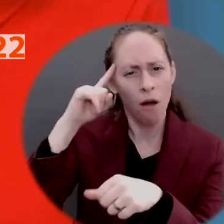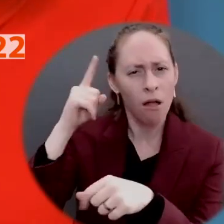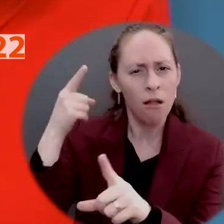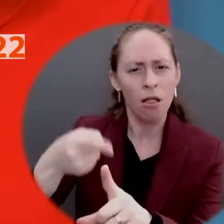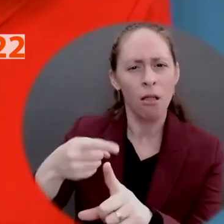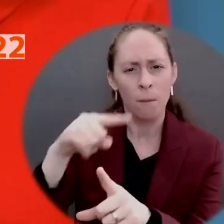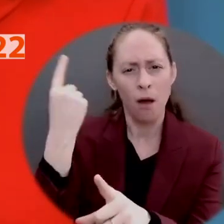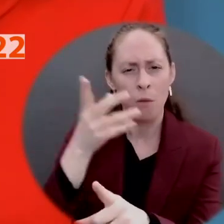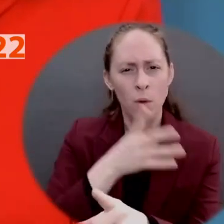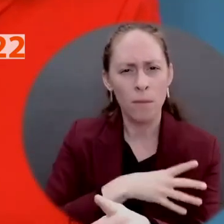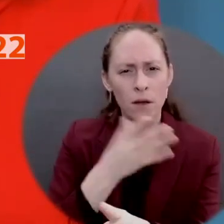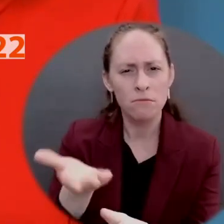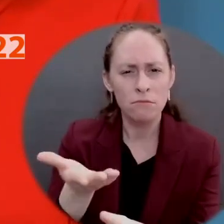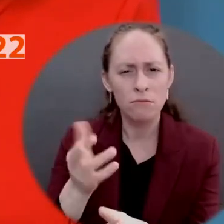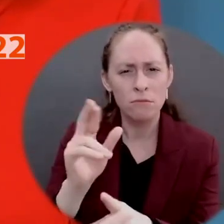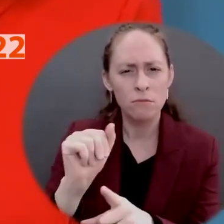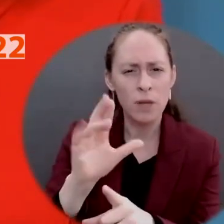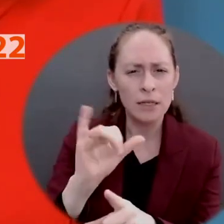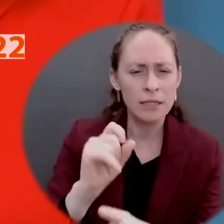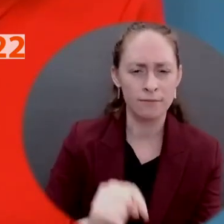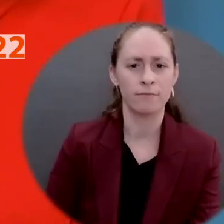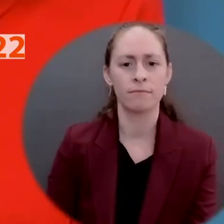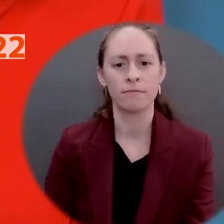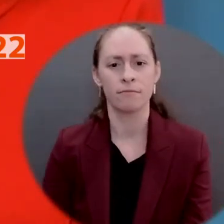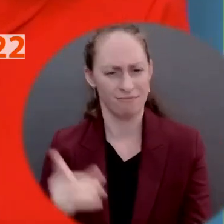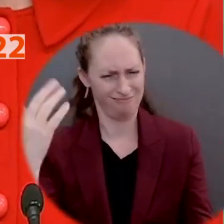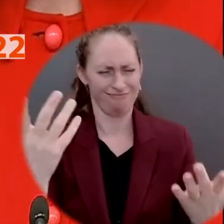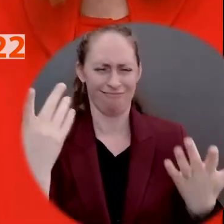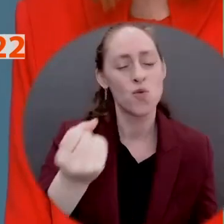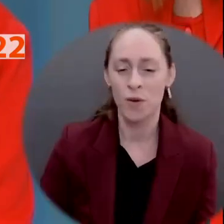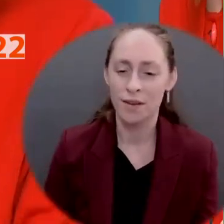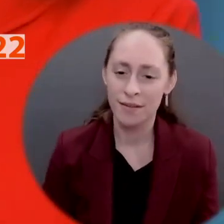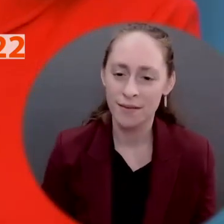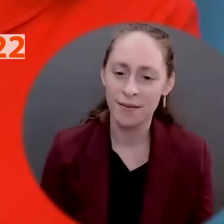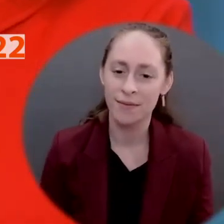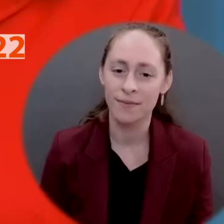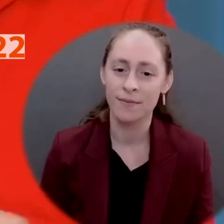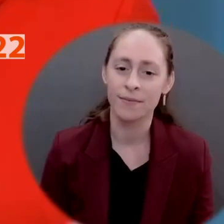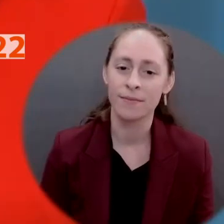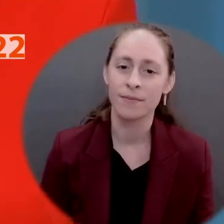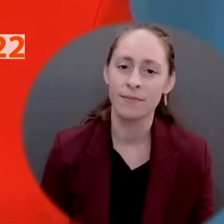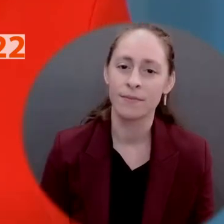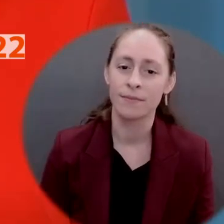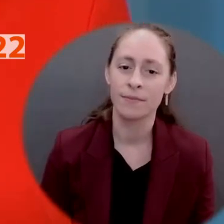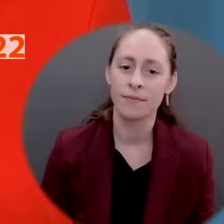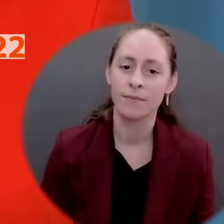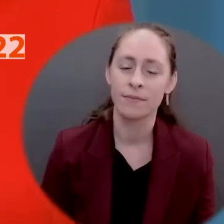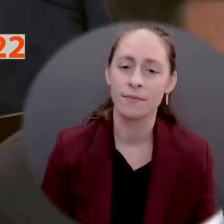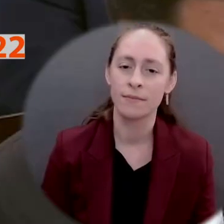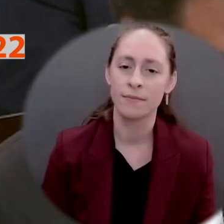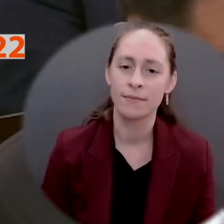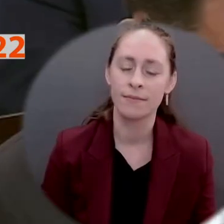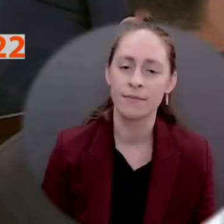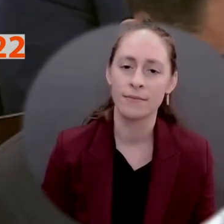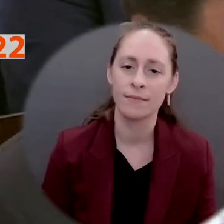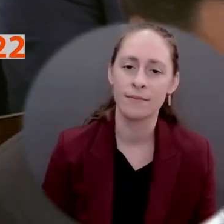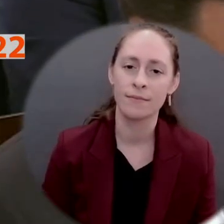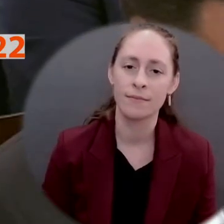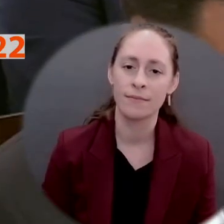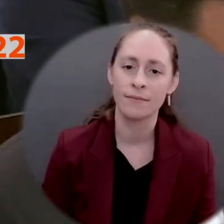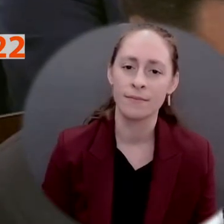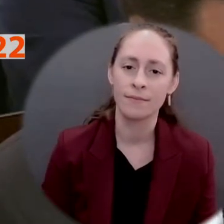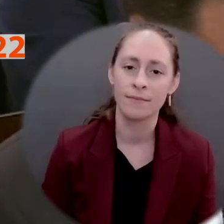Supreme Court. The president believes that's a problem with past processes. Nominations in the Banking Committee. Chairman Brown said